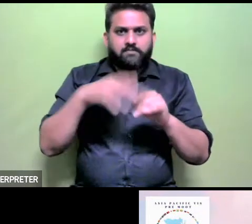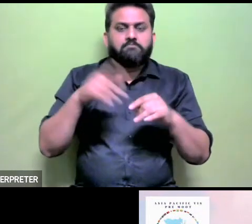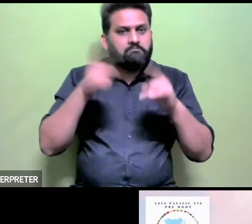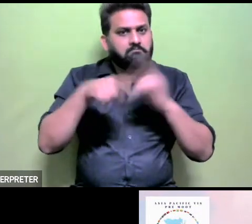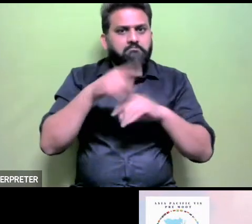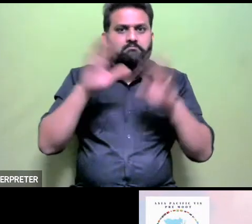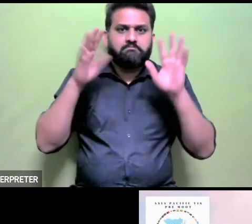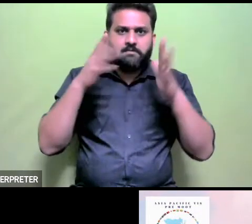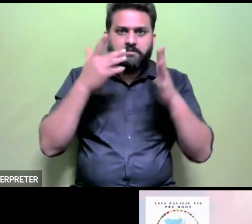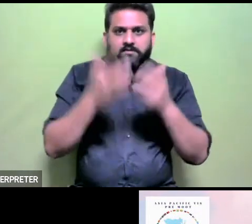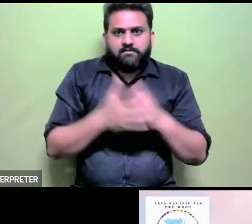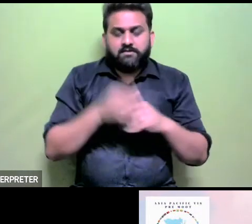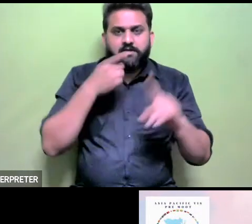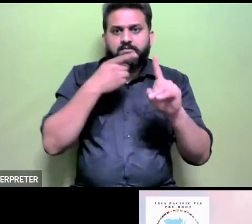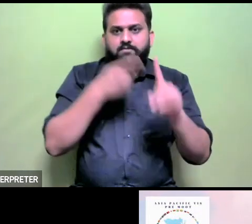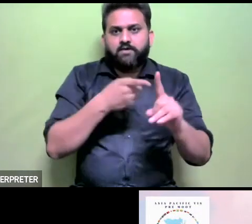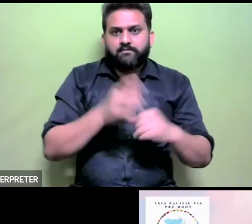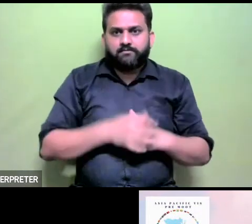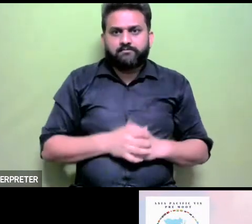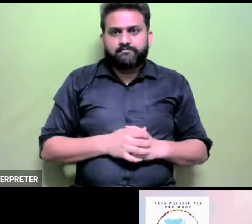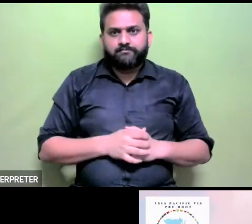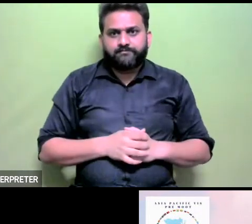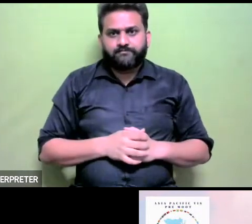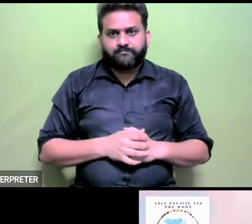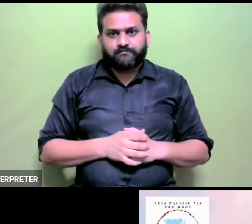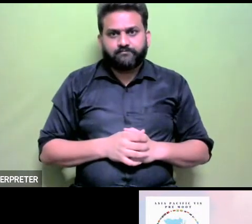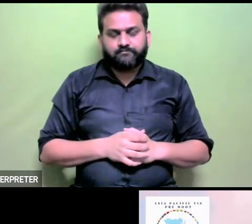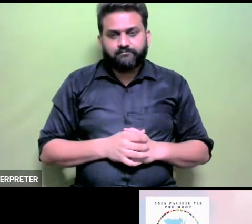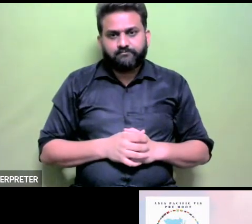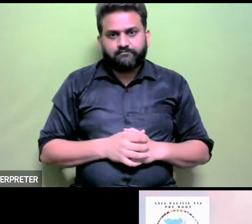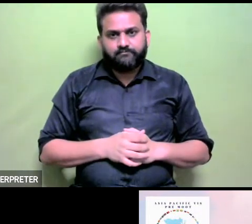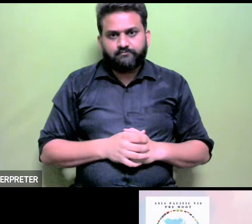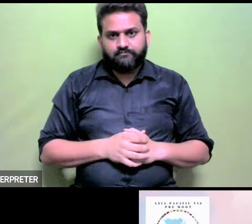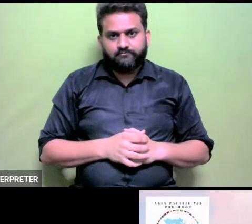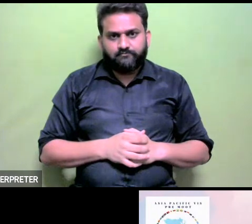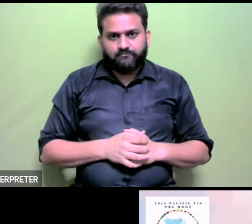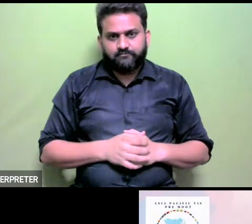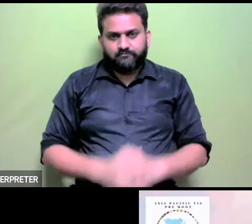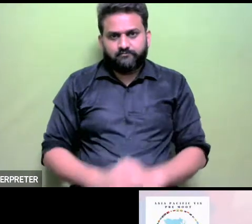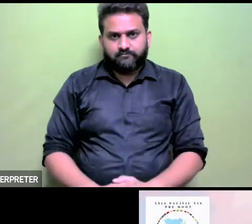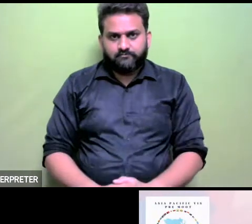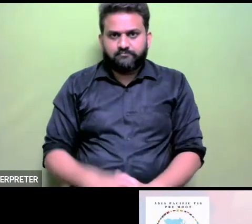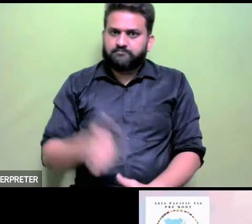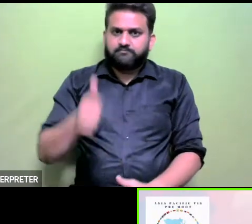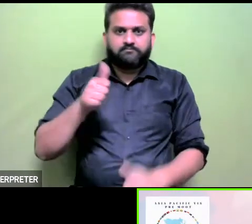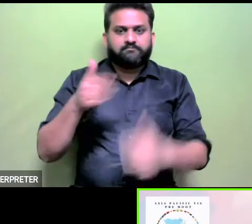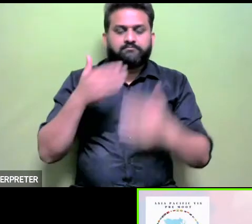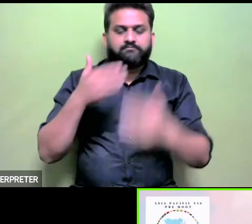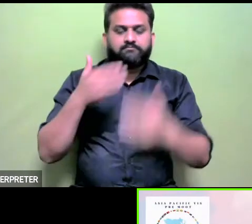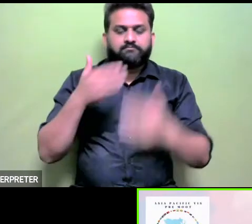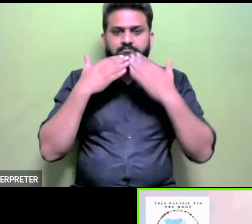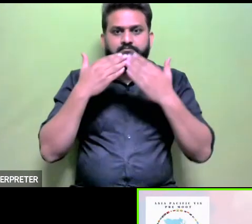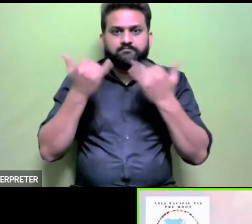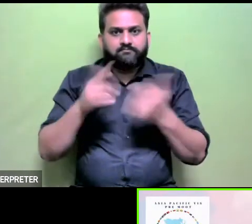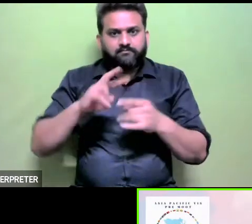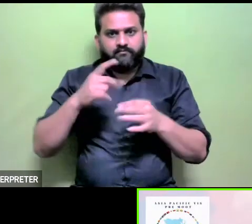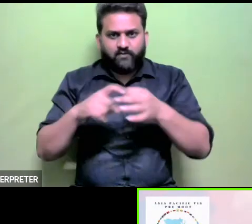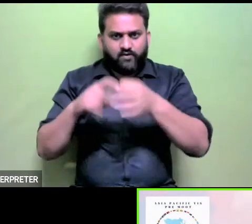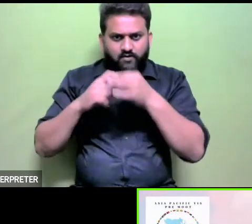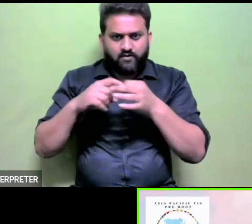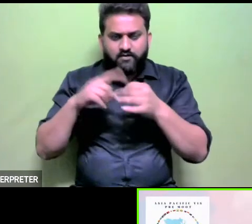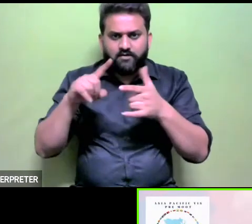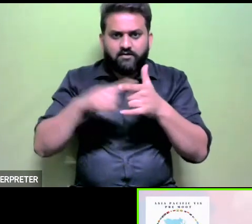you on that point. Right, sir. Thank you. We have another question from Jagrit